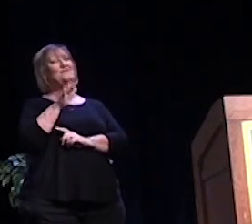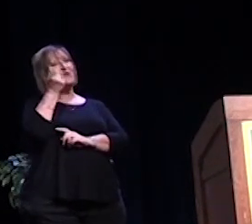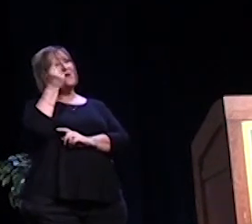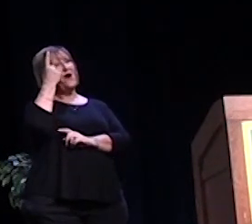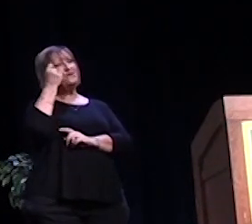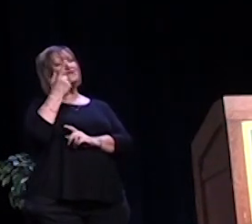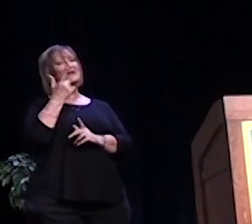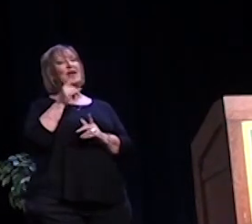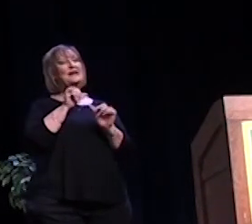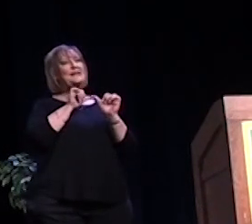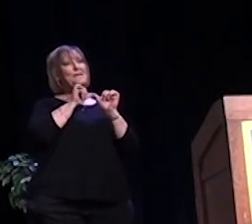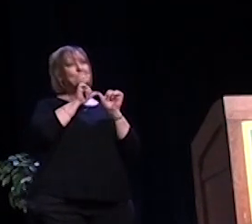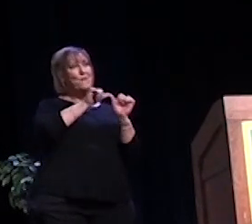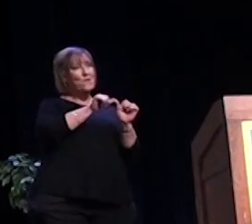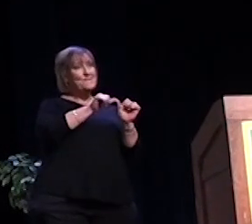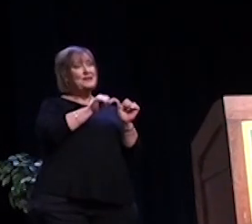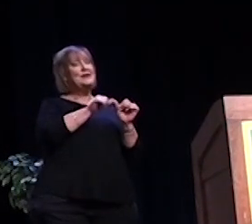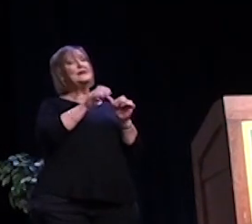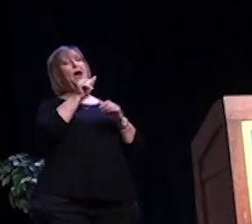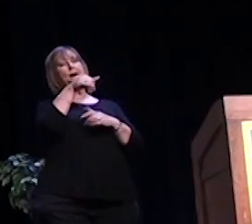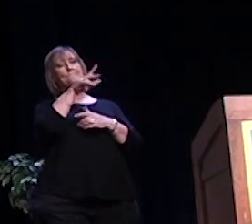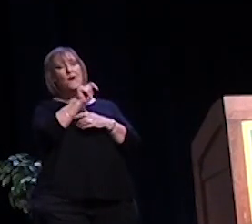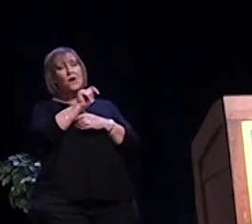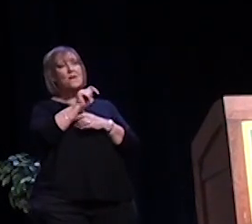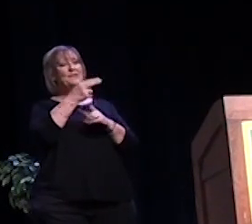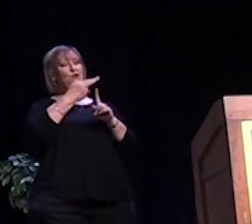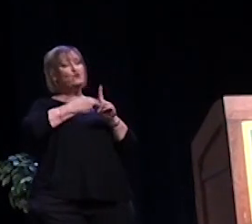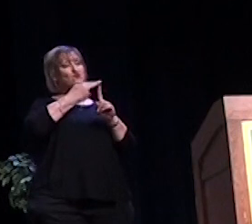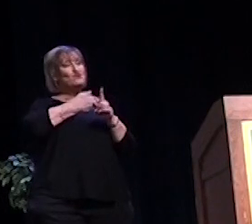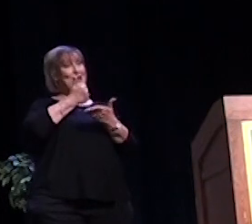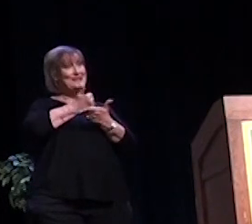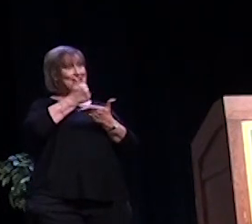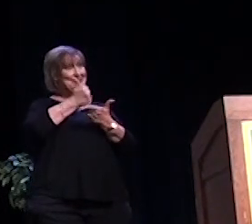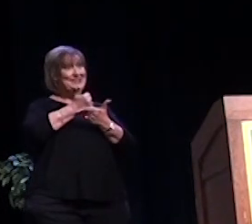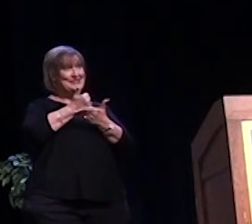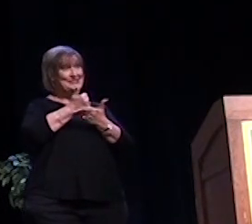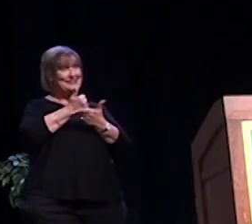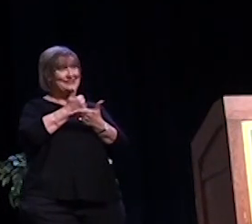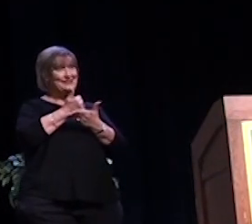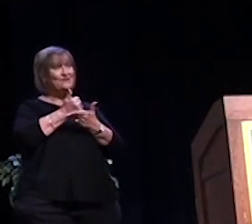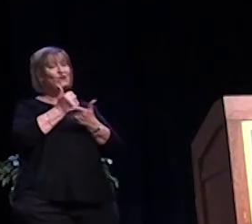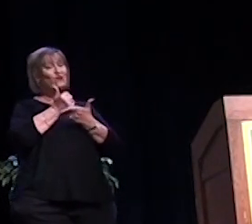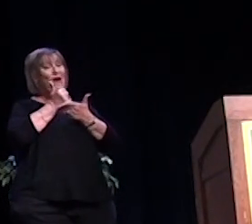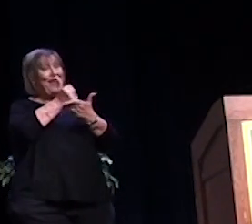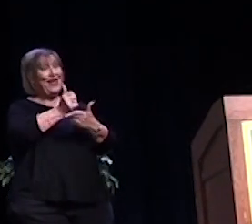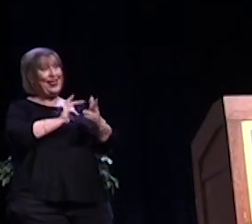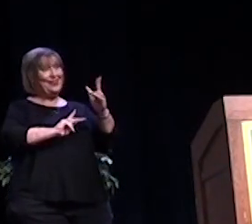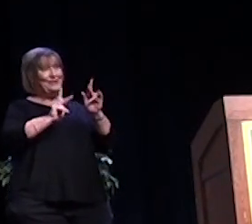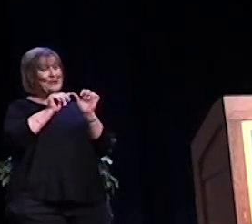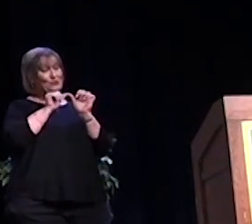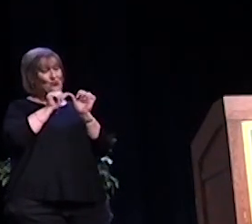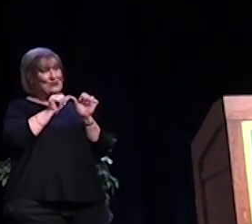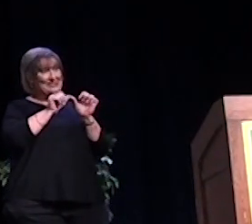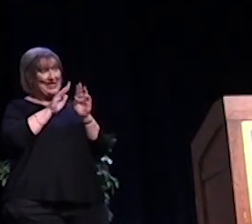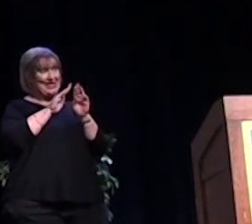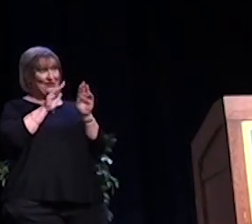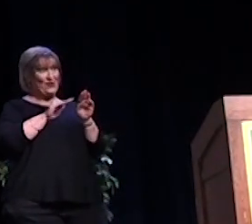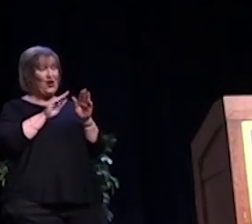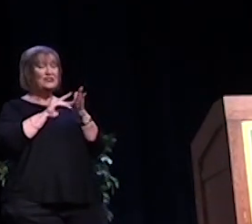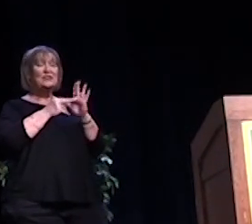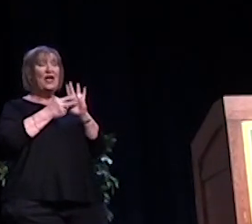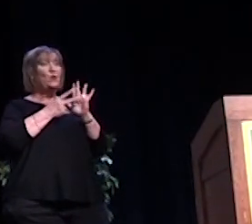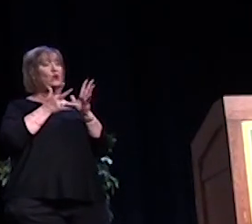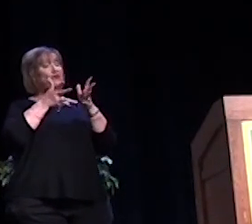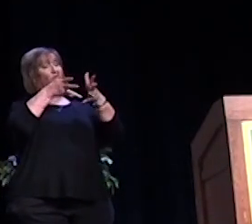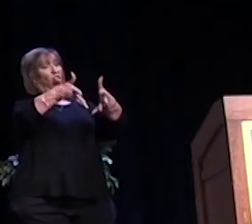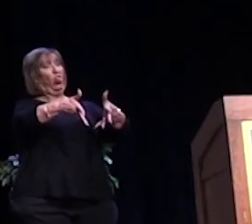apartment unit and rental assistance for an individual, however vulnerable they are, does not mean that we leave that individual in that